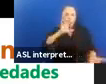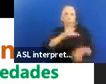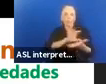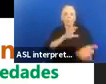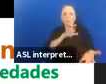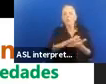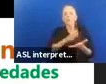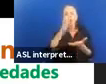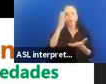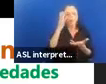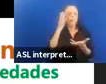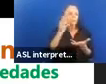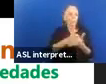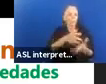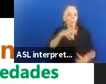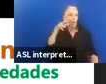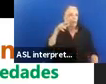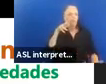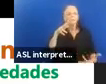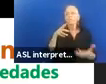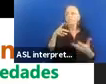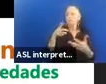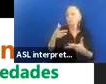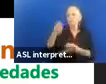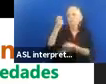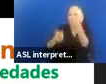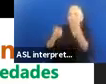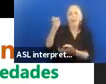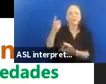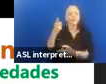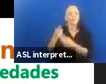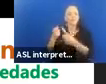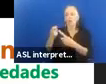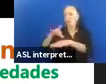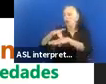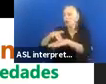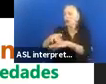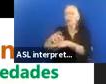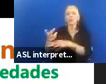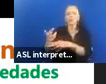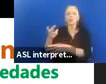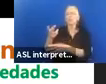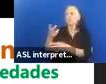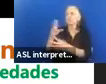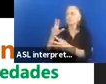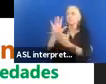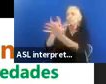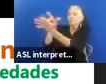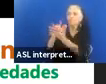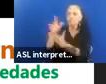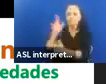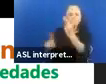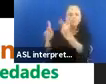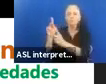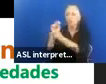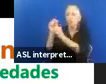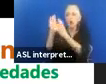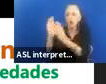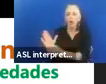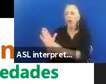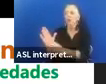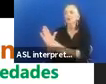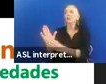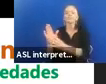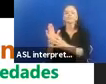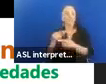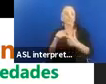extracted from the living world and labor. That concentration creates the conditions